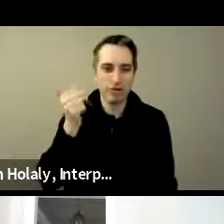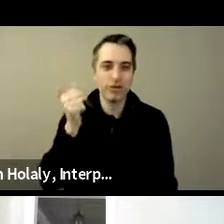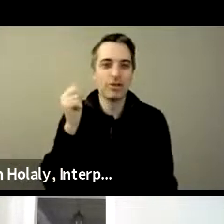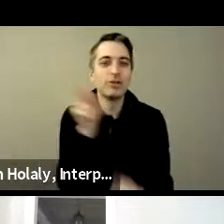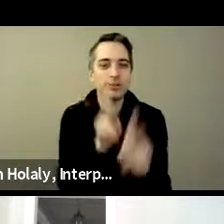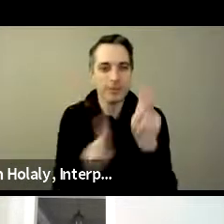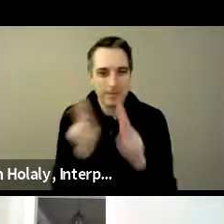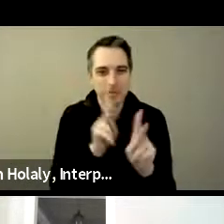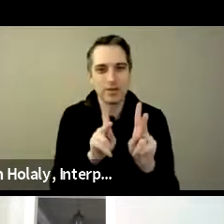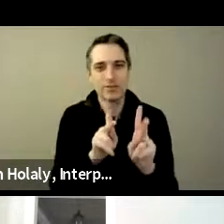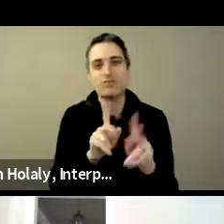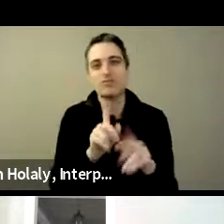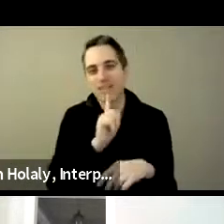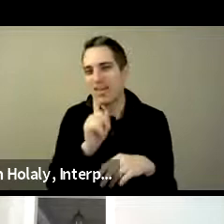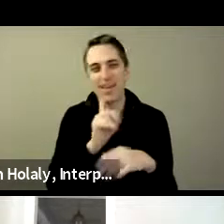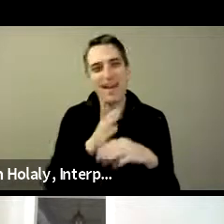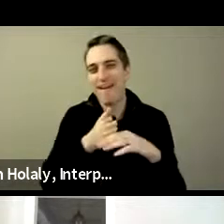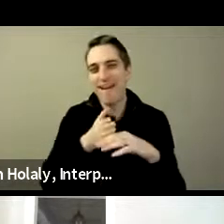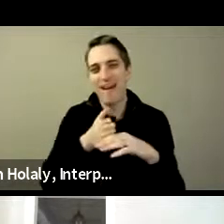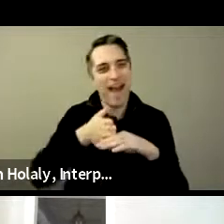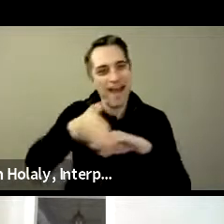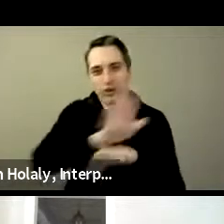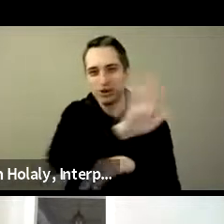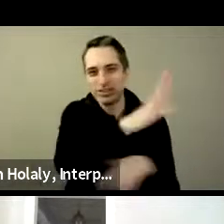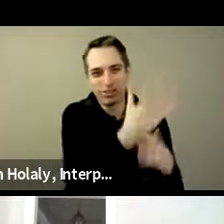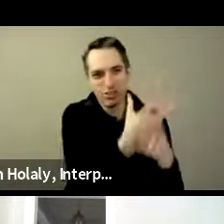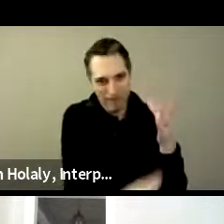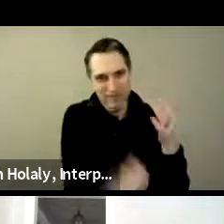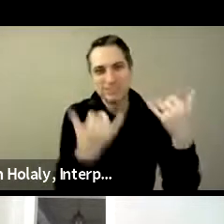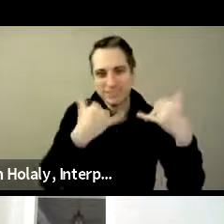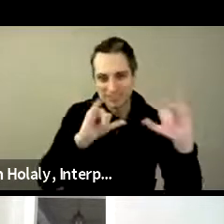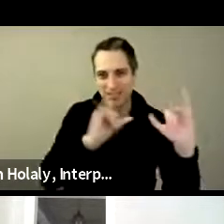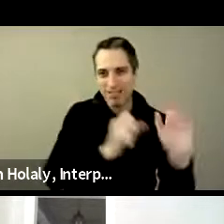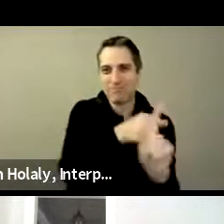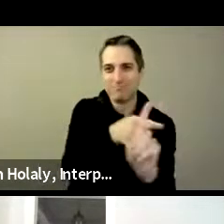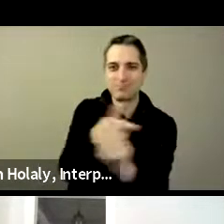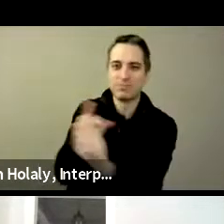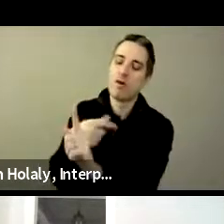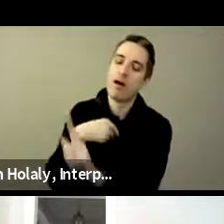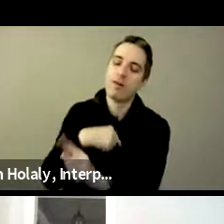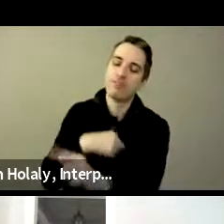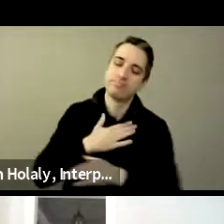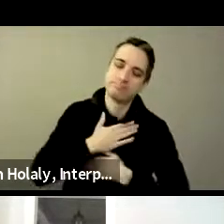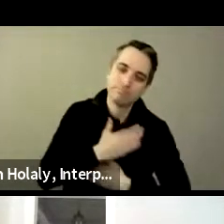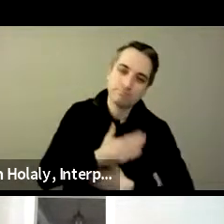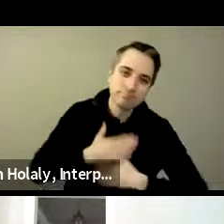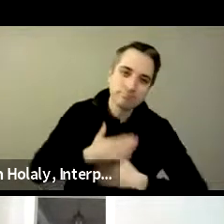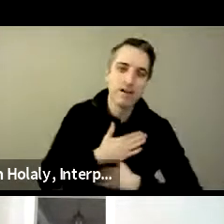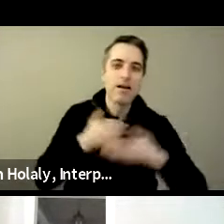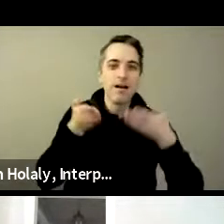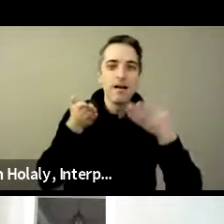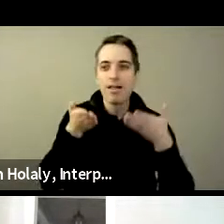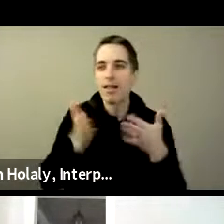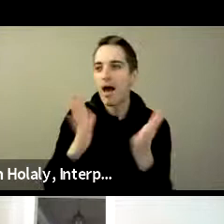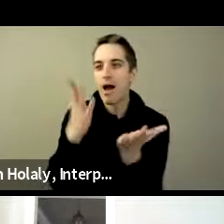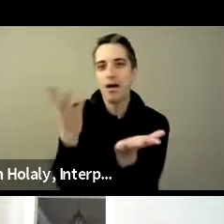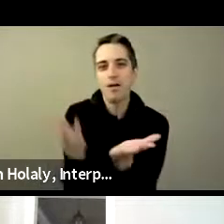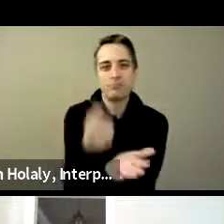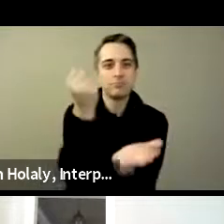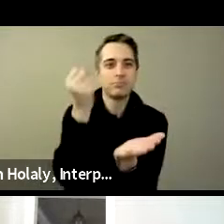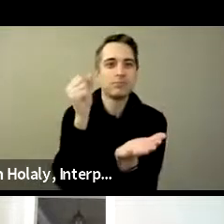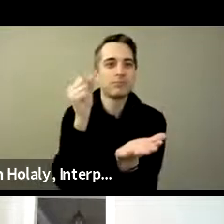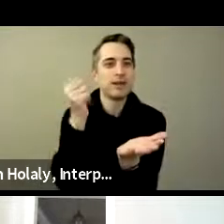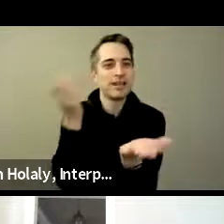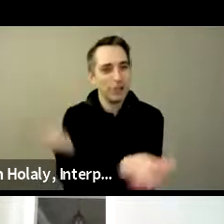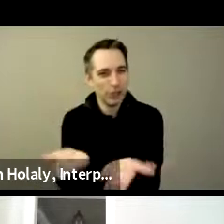even unto death. So I'm just very, very grateful that you all allowed me an opportunity to be with you all this evening to